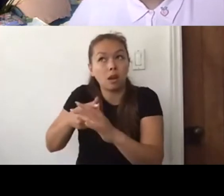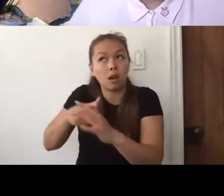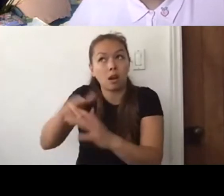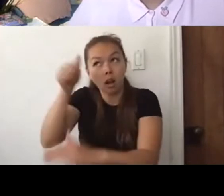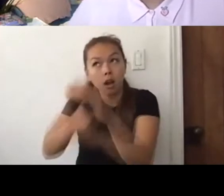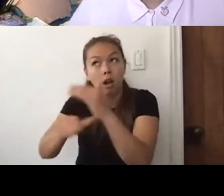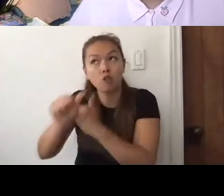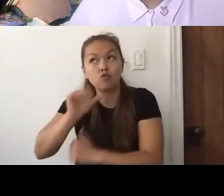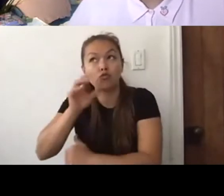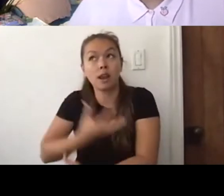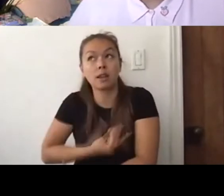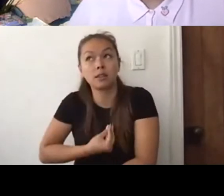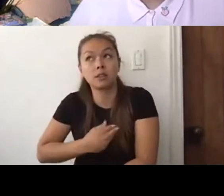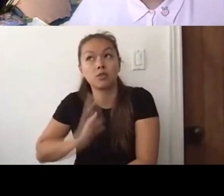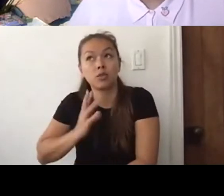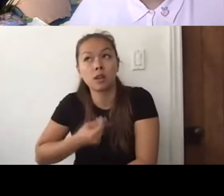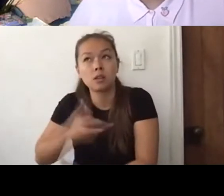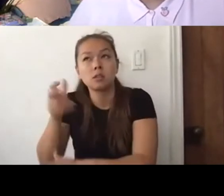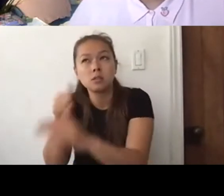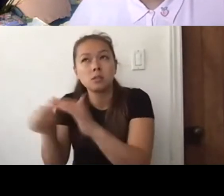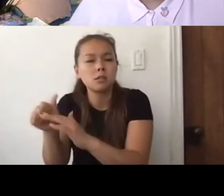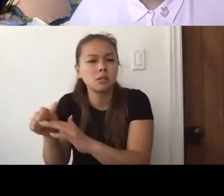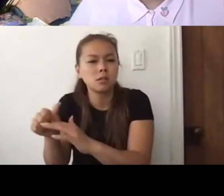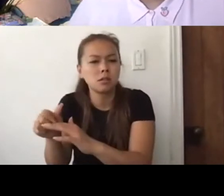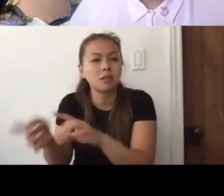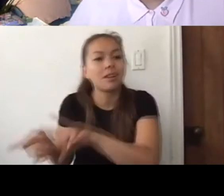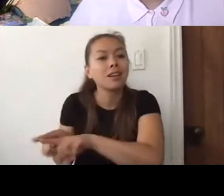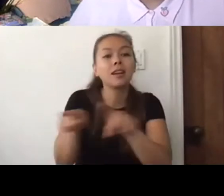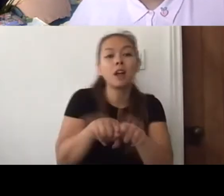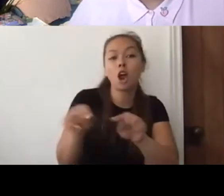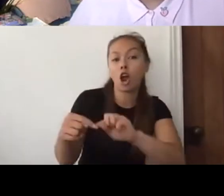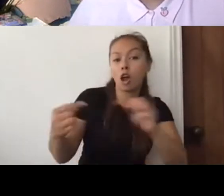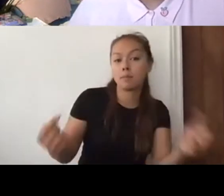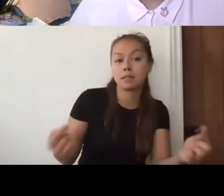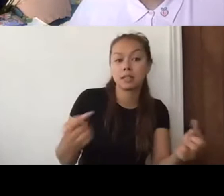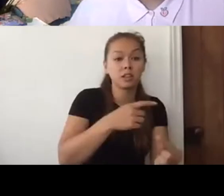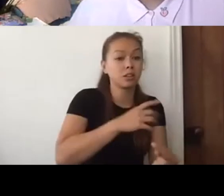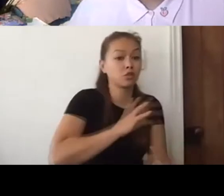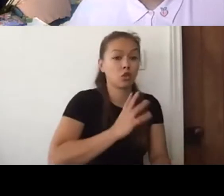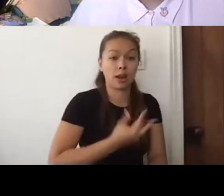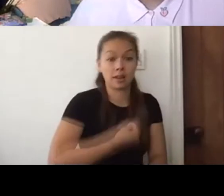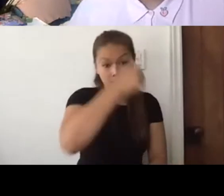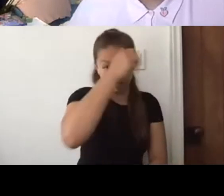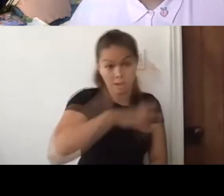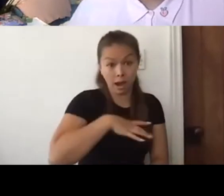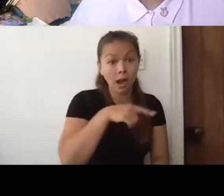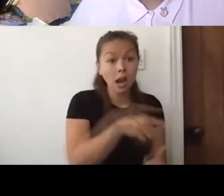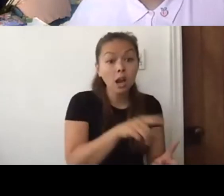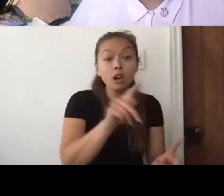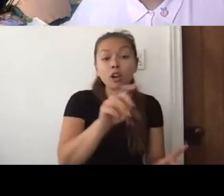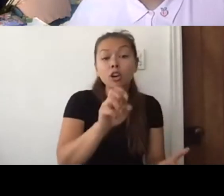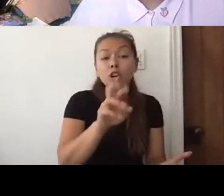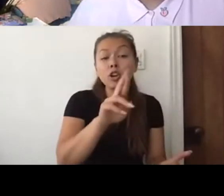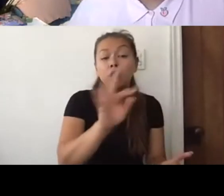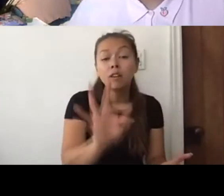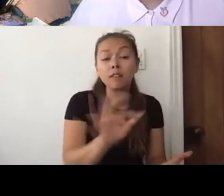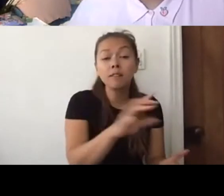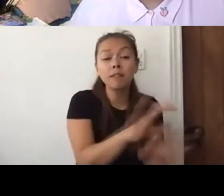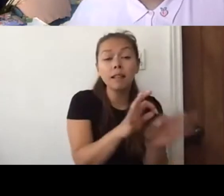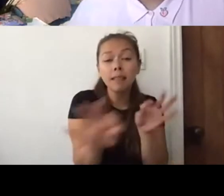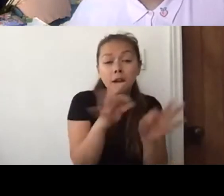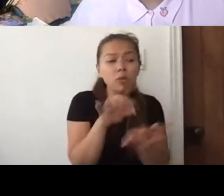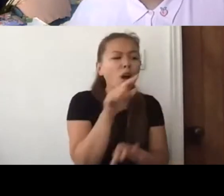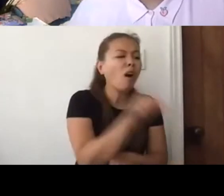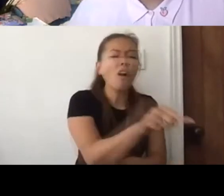like the TERF kind of language around trans men is that, oh, well, it's they're confused and they're being